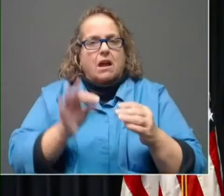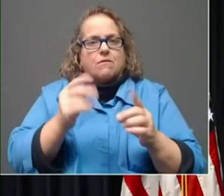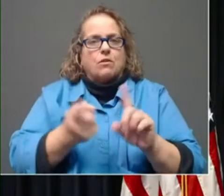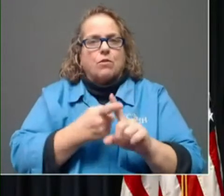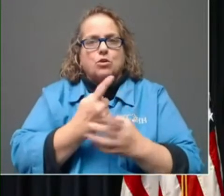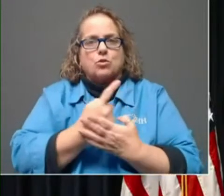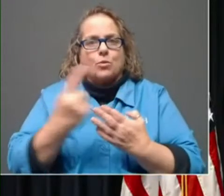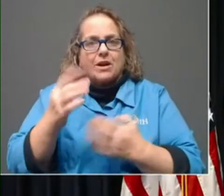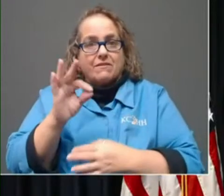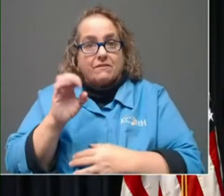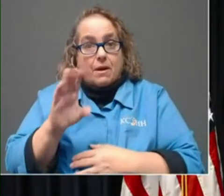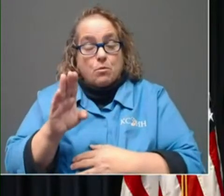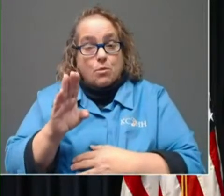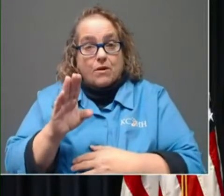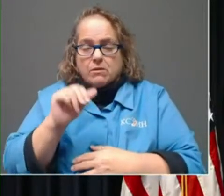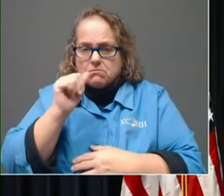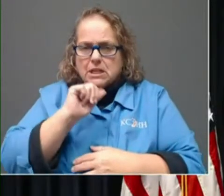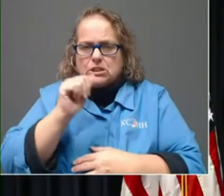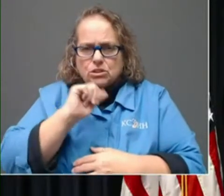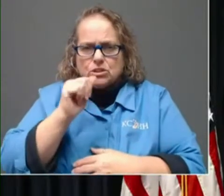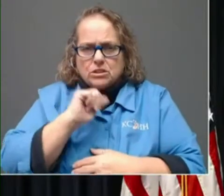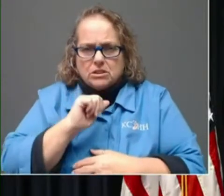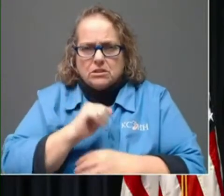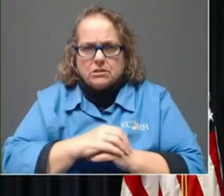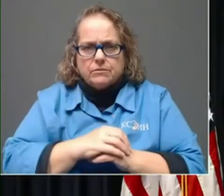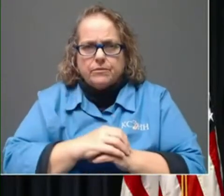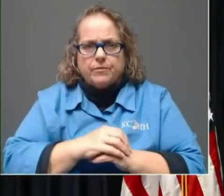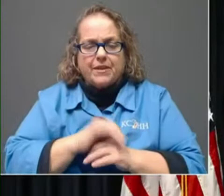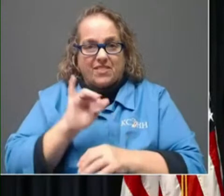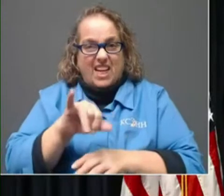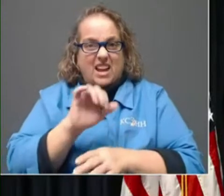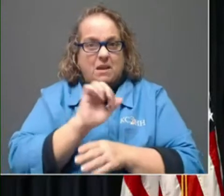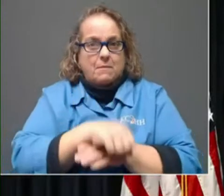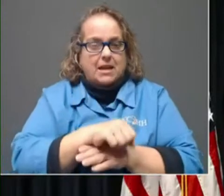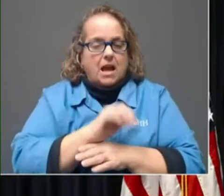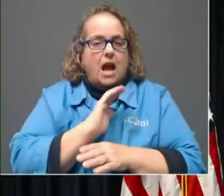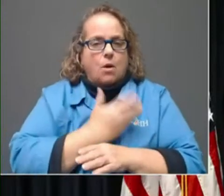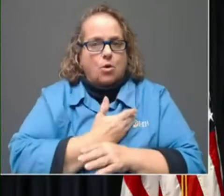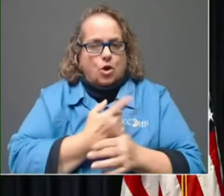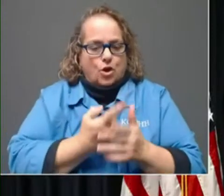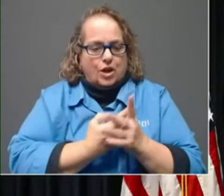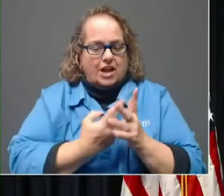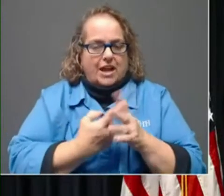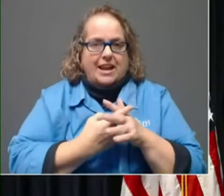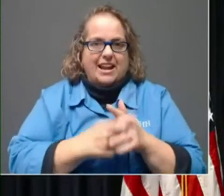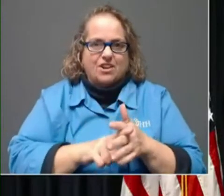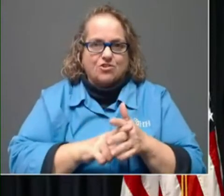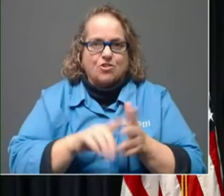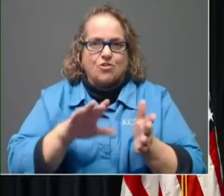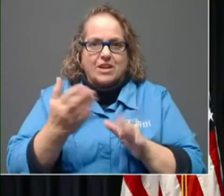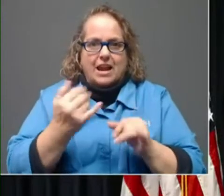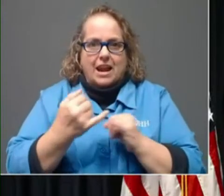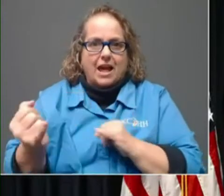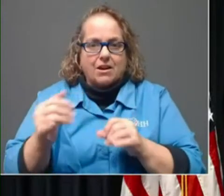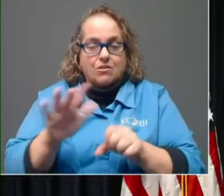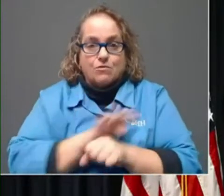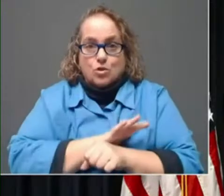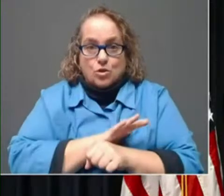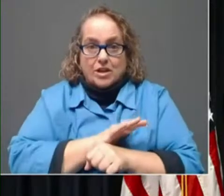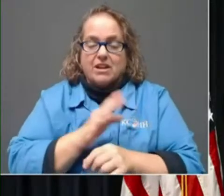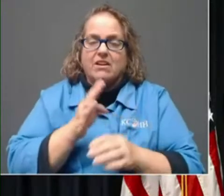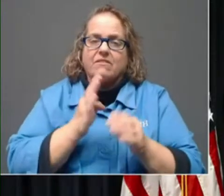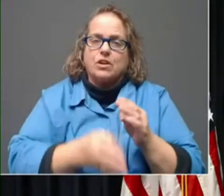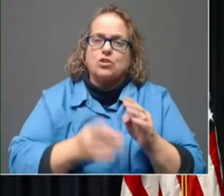February is beating our initial deadline entirely. It's finishing the first half before the